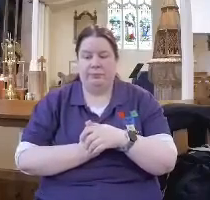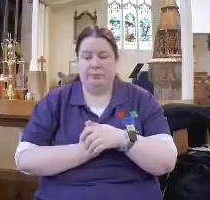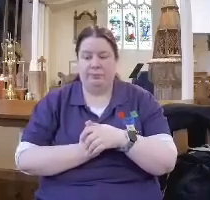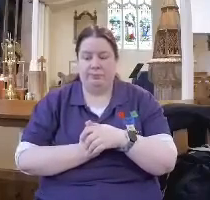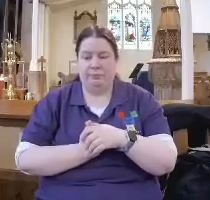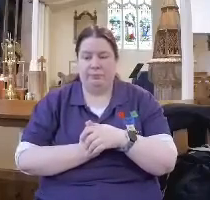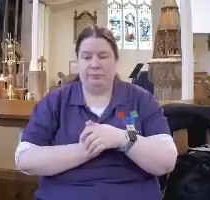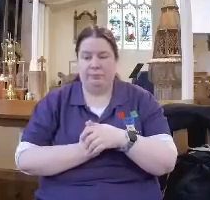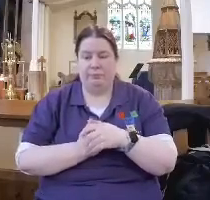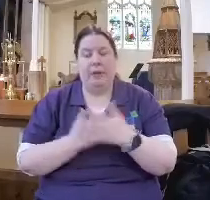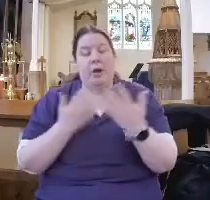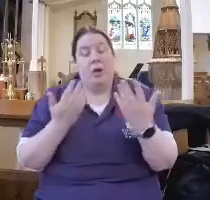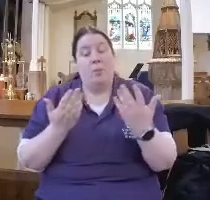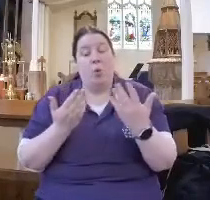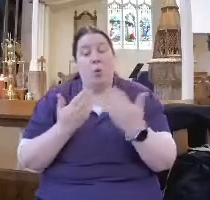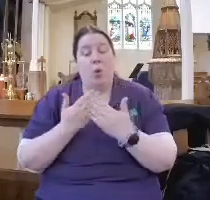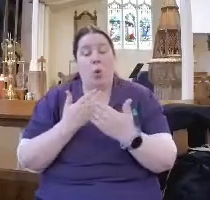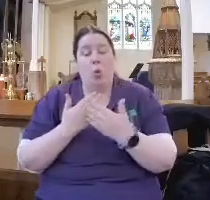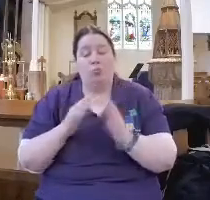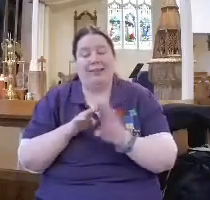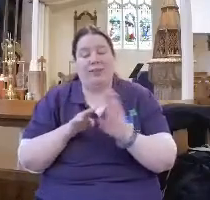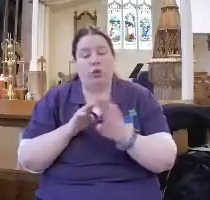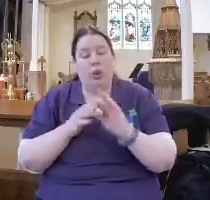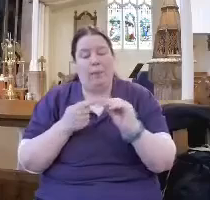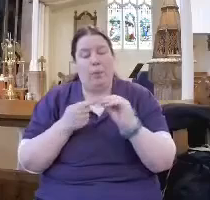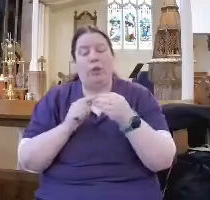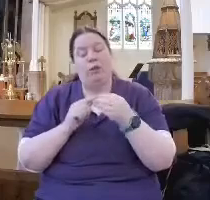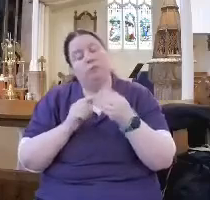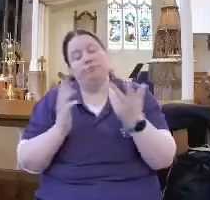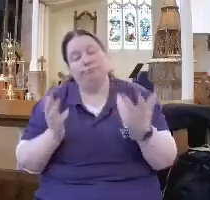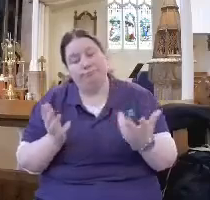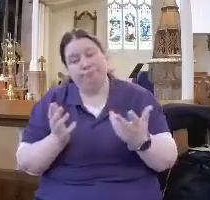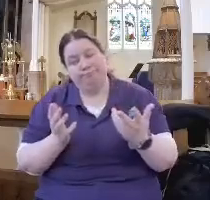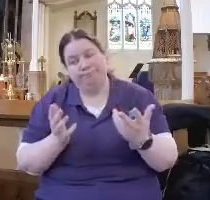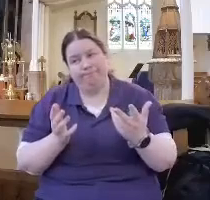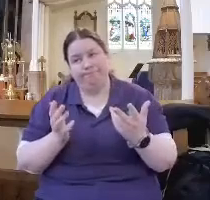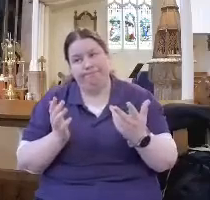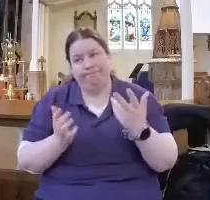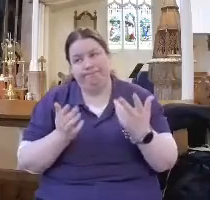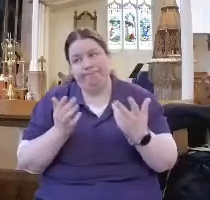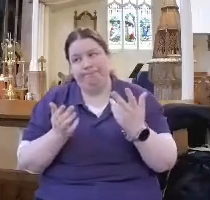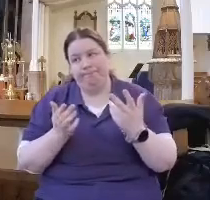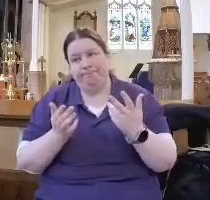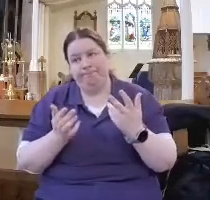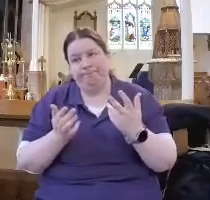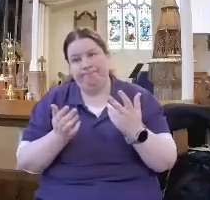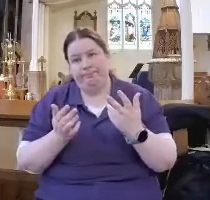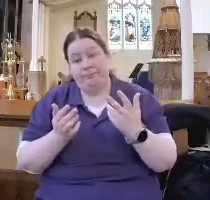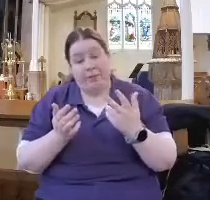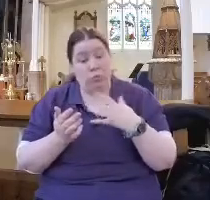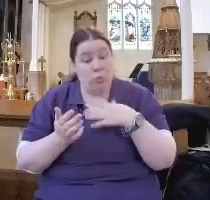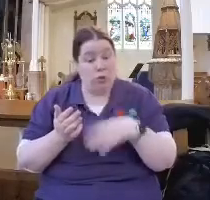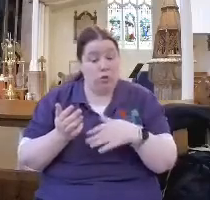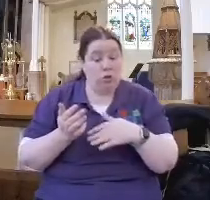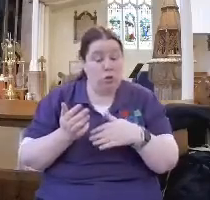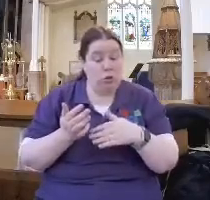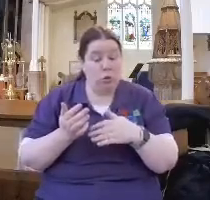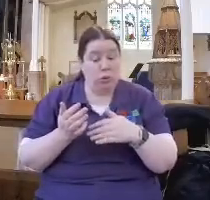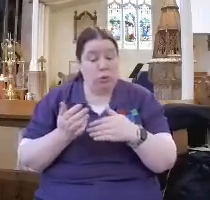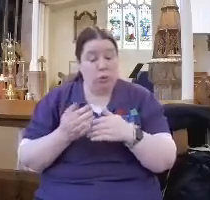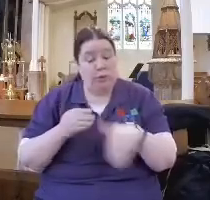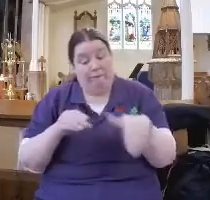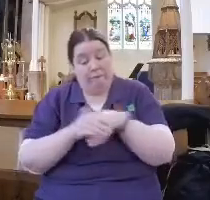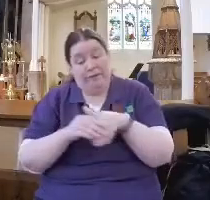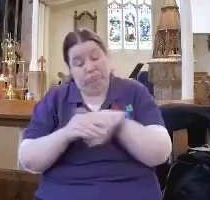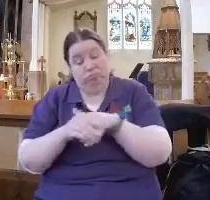I think then on a more practical point, if you are to fit these things in, you need to find an appropriate